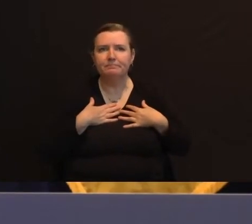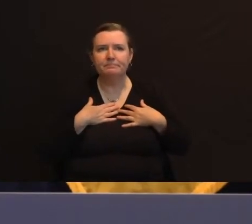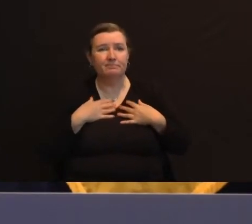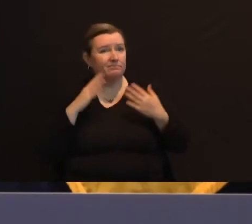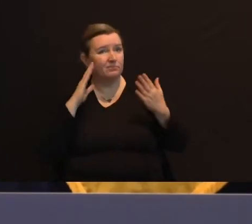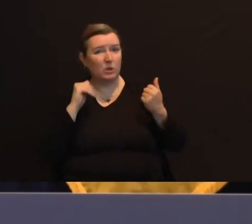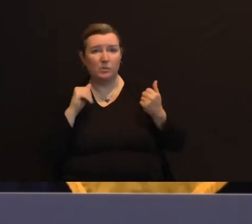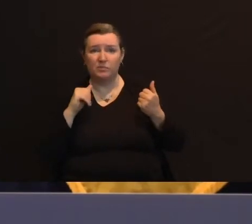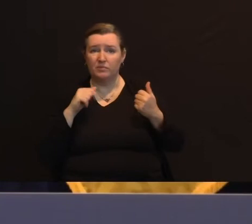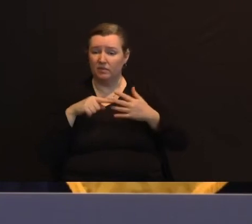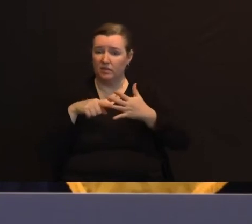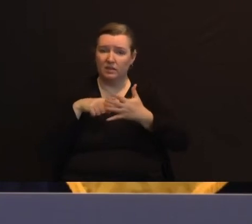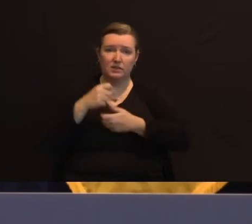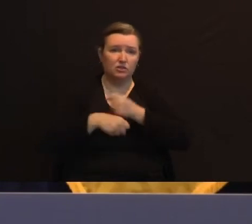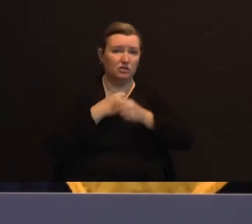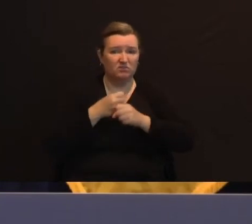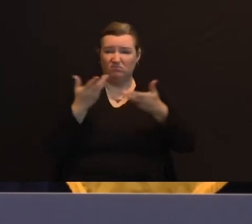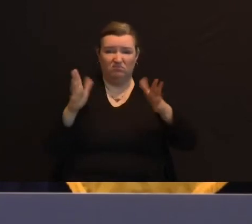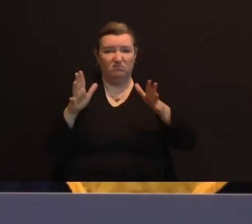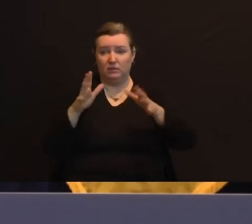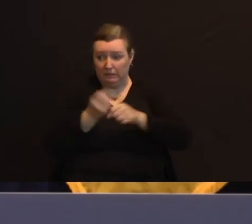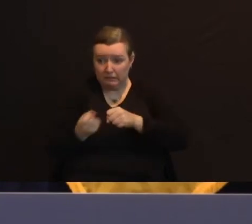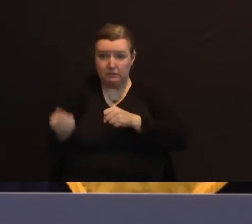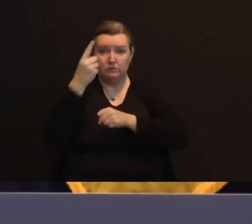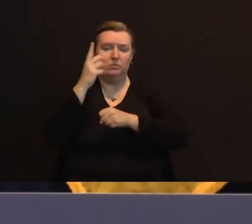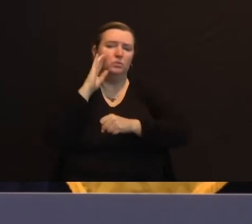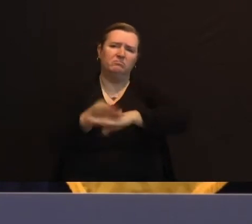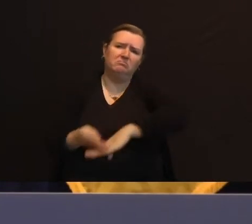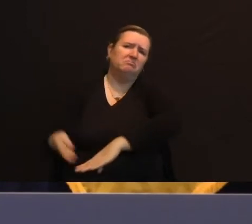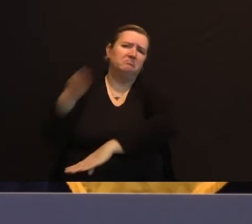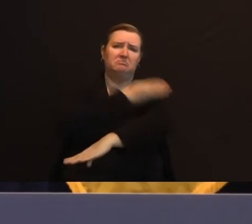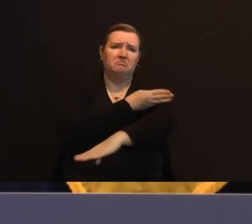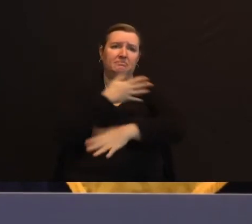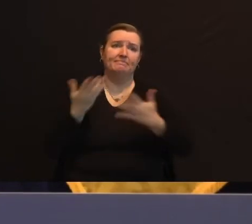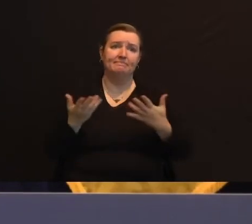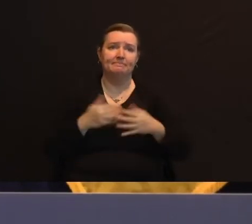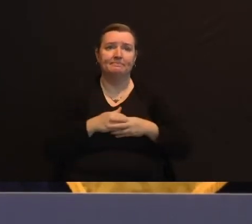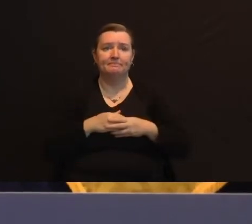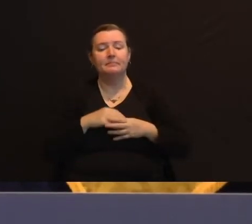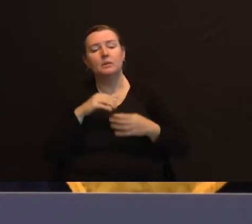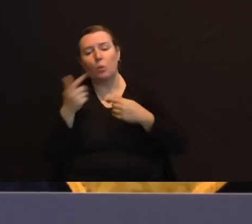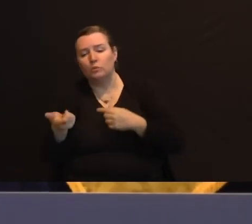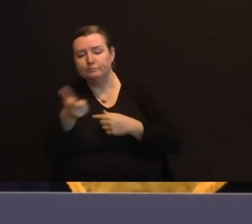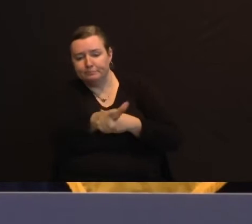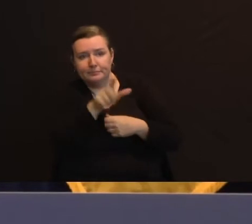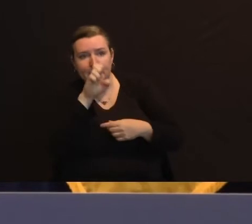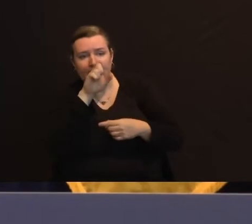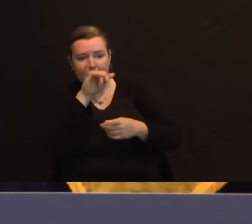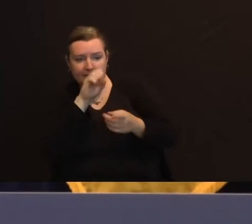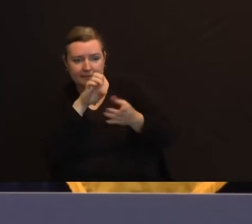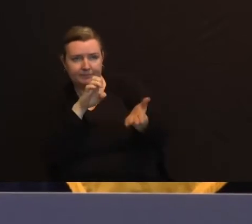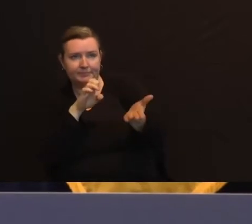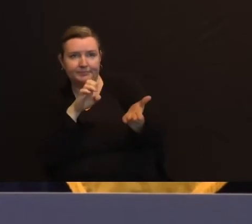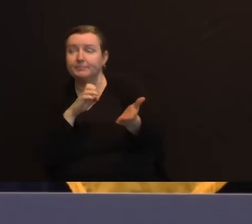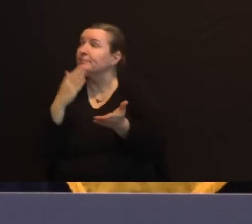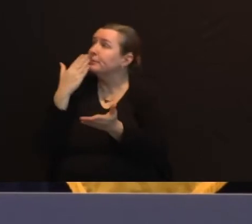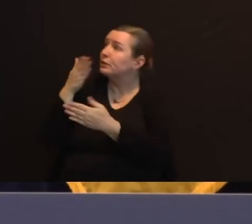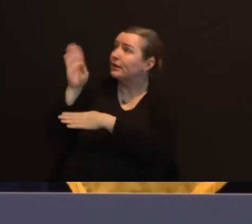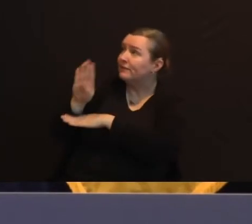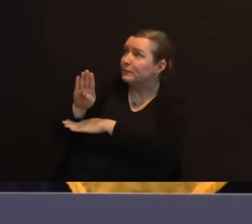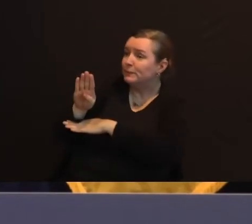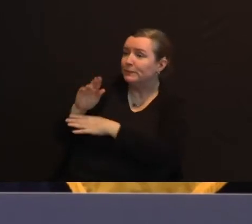is as fast as we can behind us. Thank you. Elise, please fire away. Hi, good afternoon. The